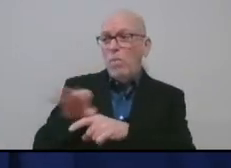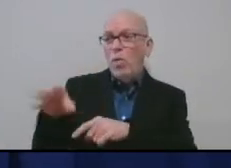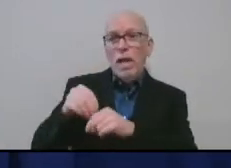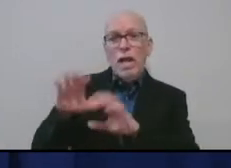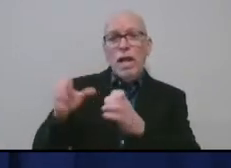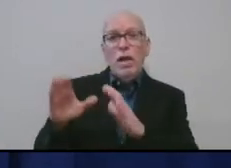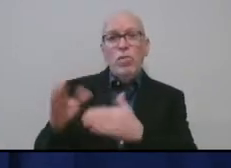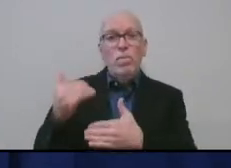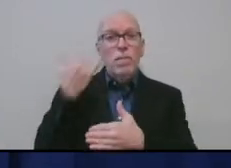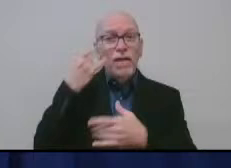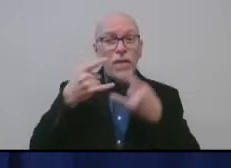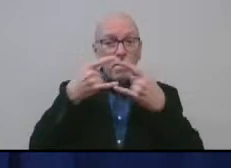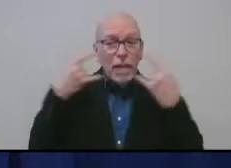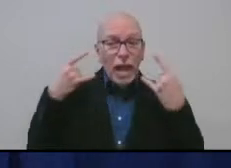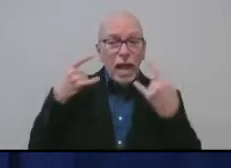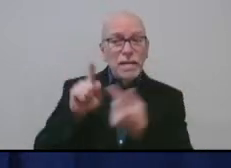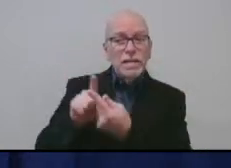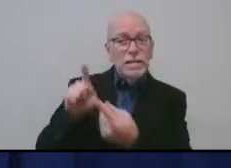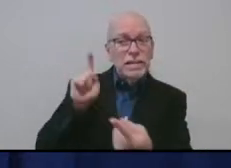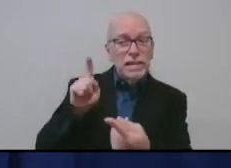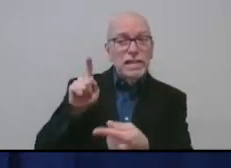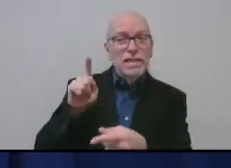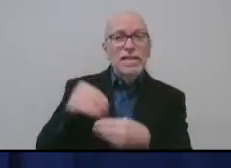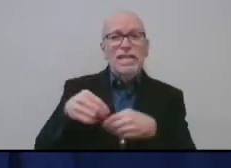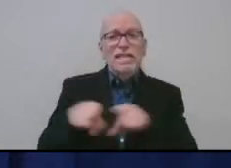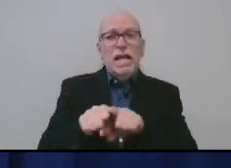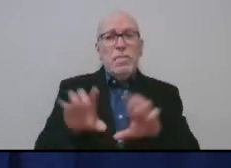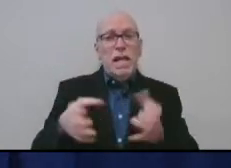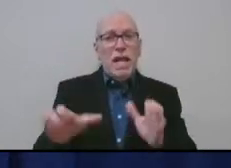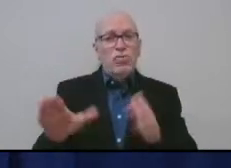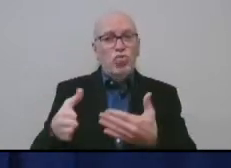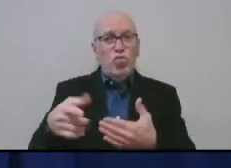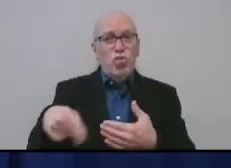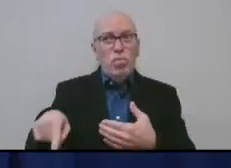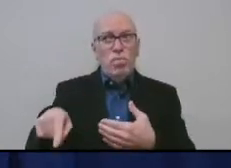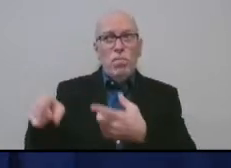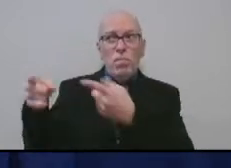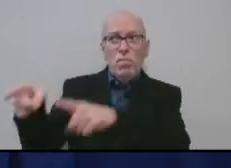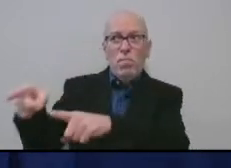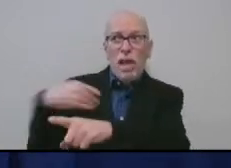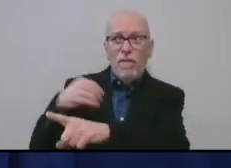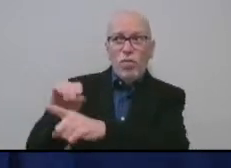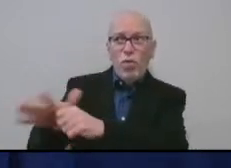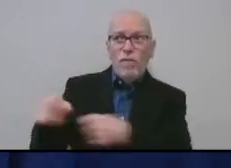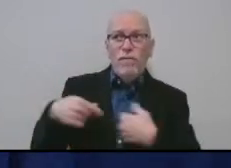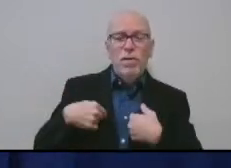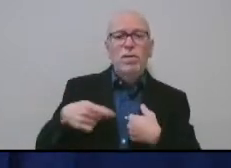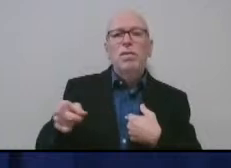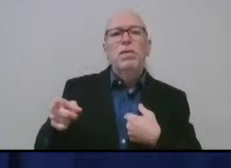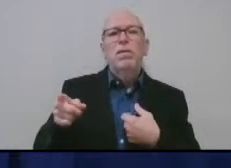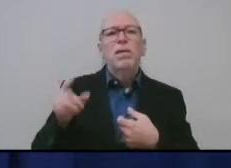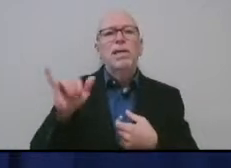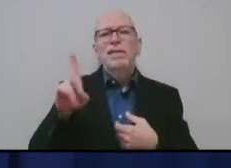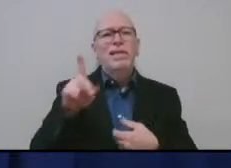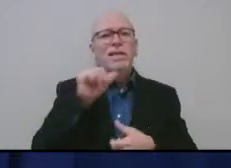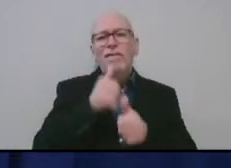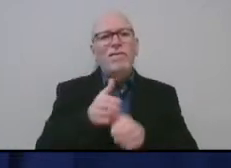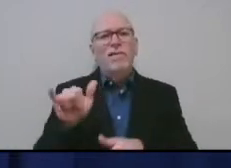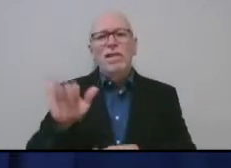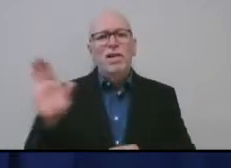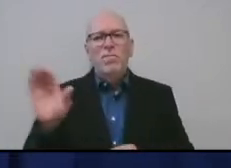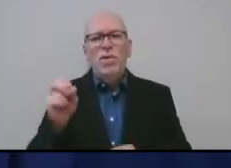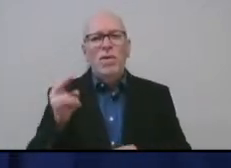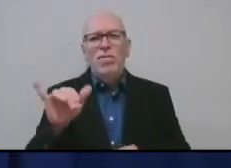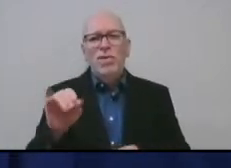and socially distanced and you were within the classroom for that exposure, that is not where Indiana has gone based on having